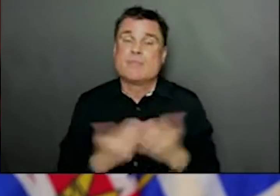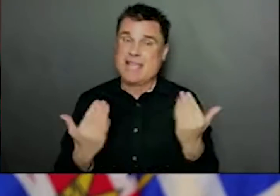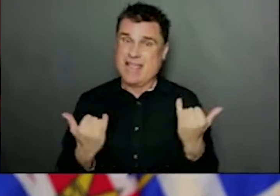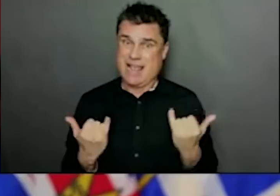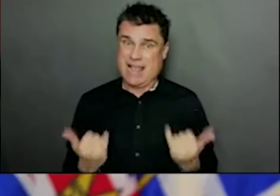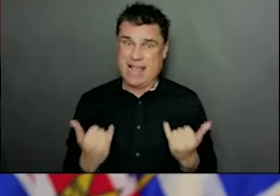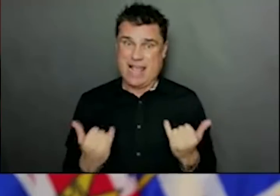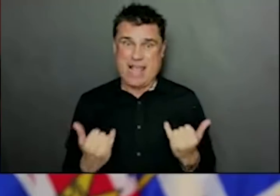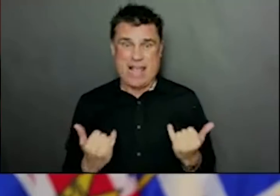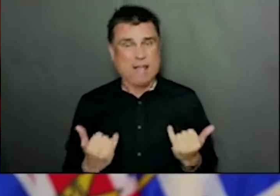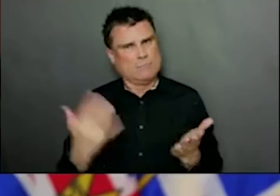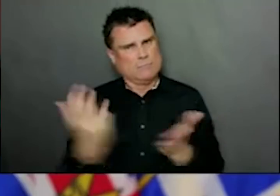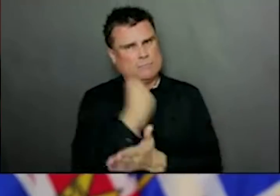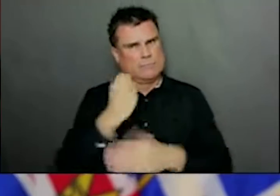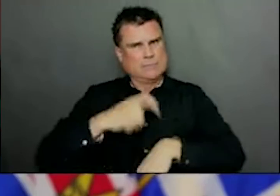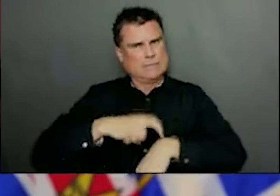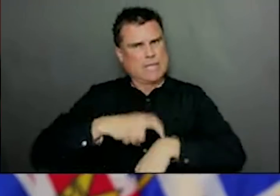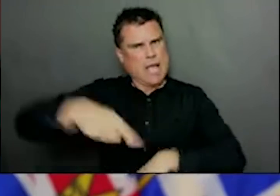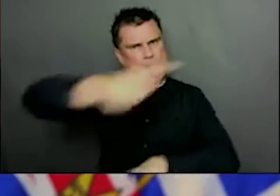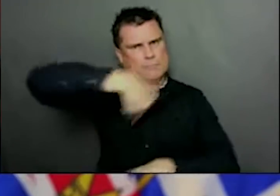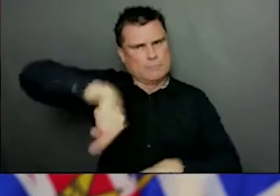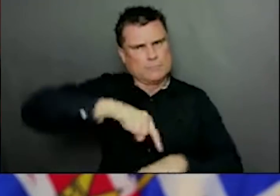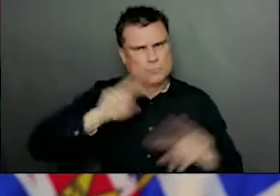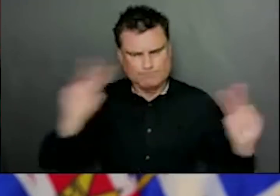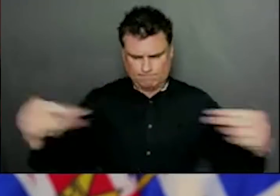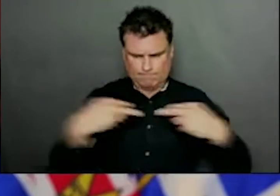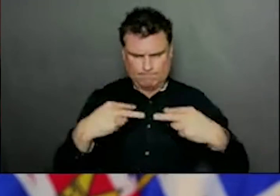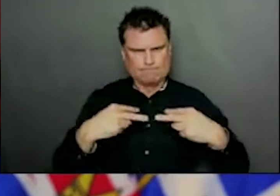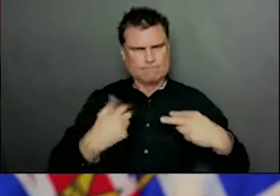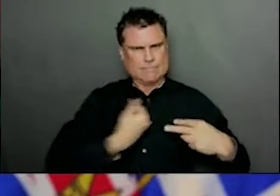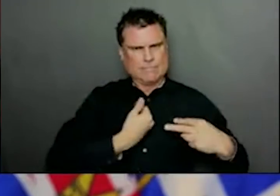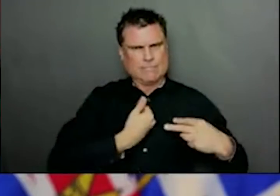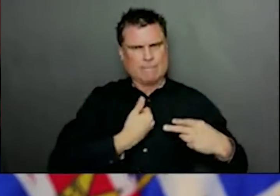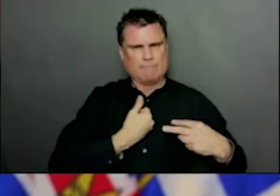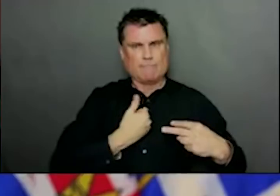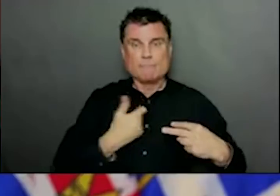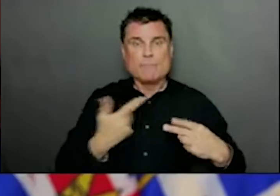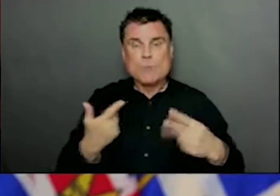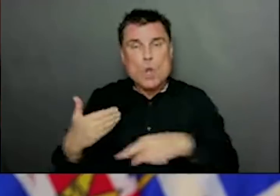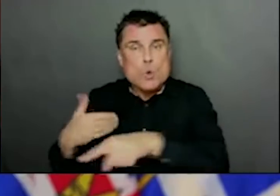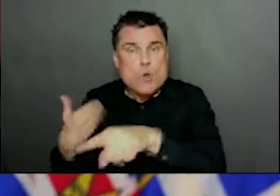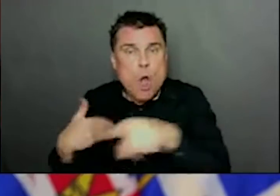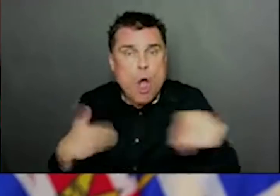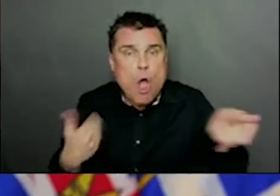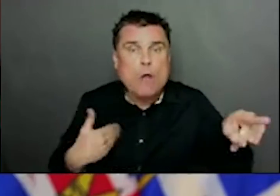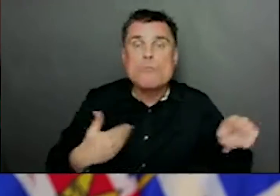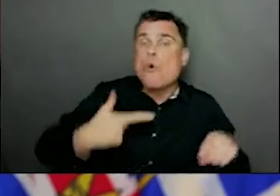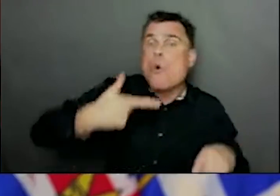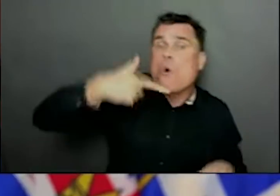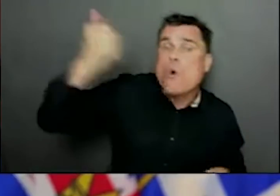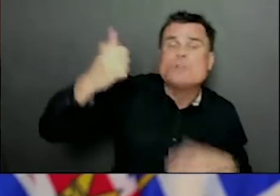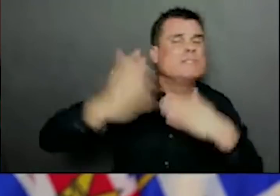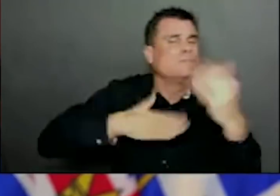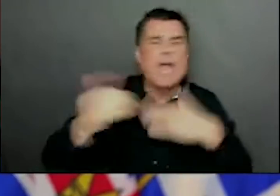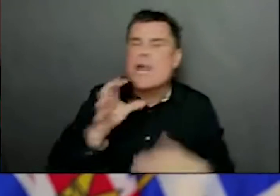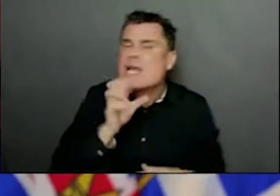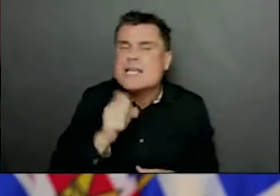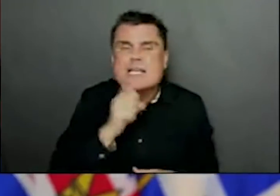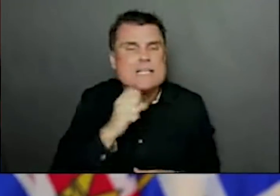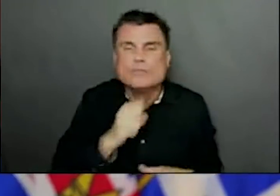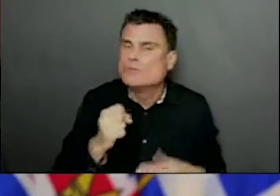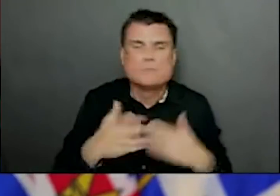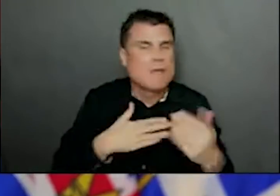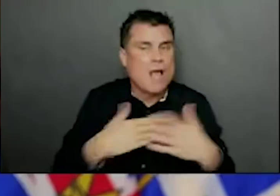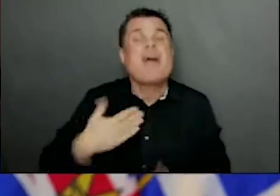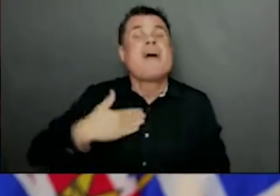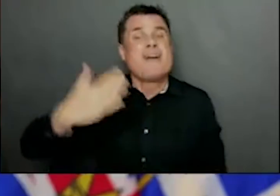young and old, and I know we can do this. We can do this because it makes a difference for our family, for